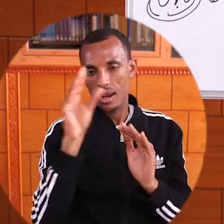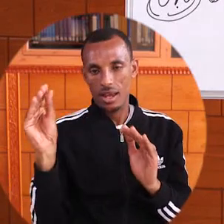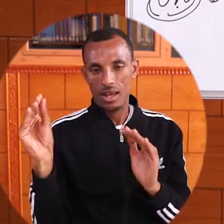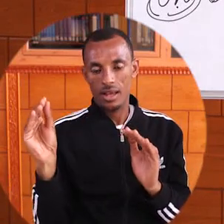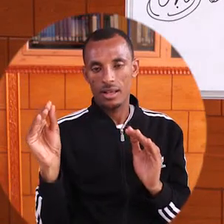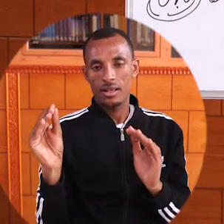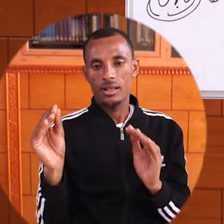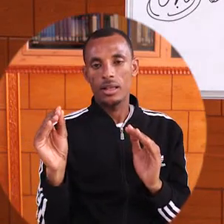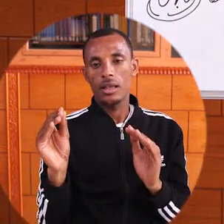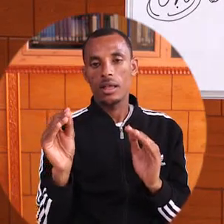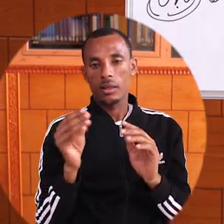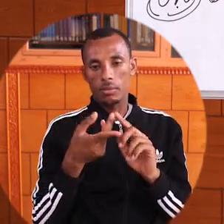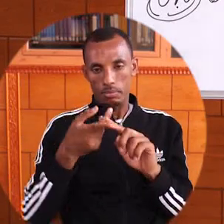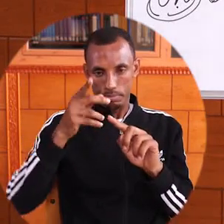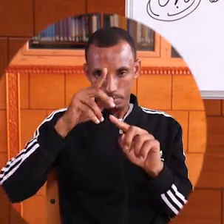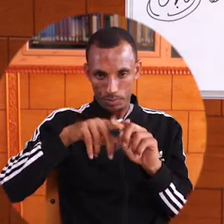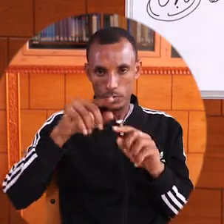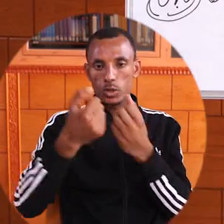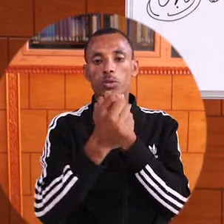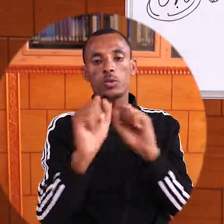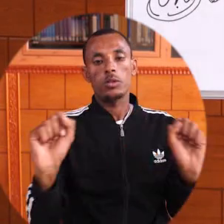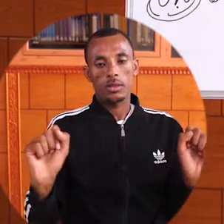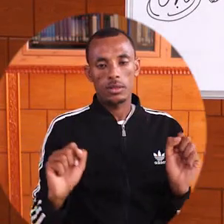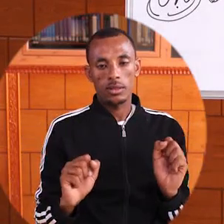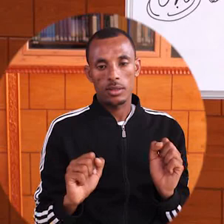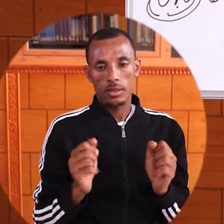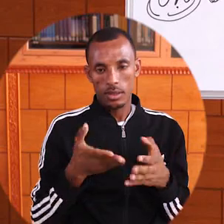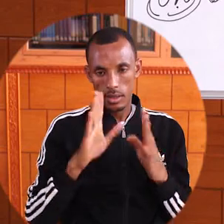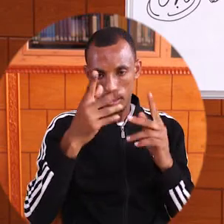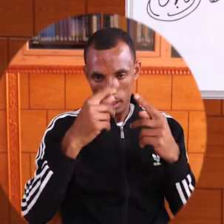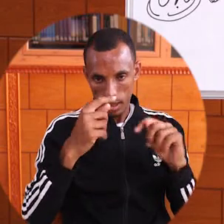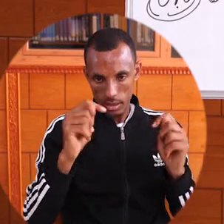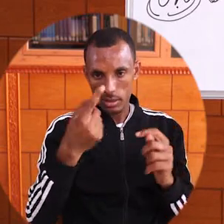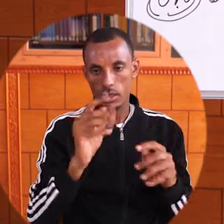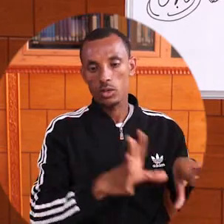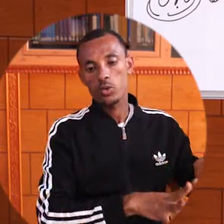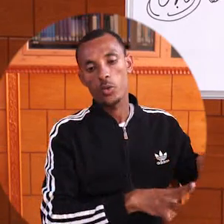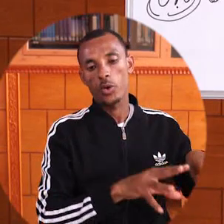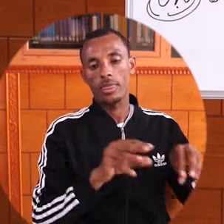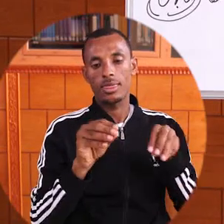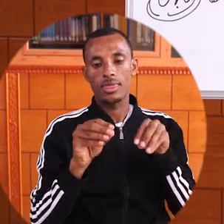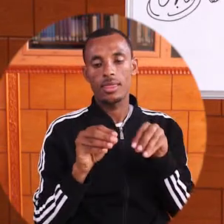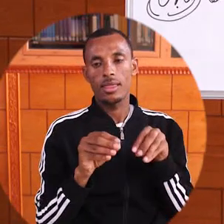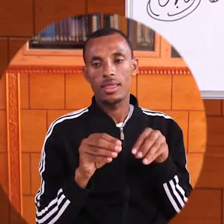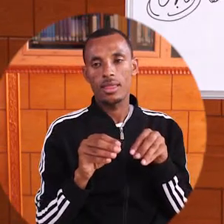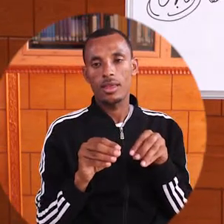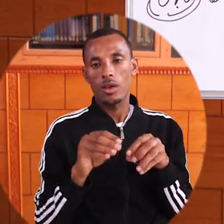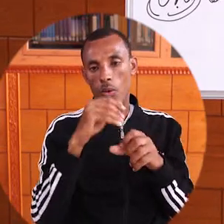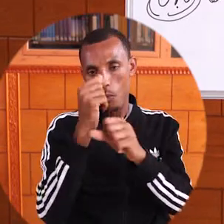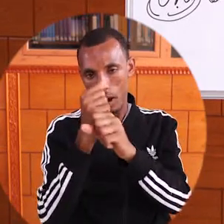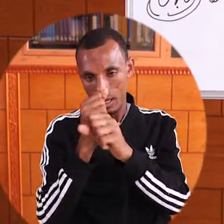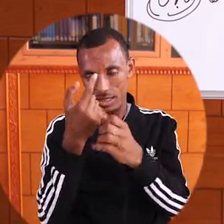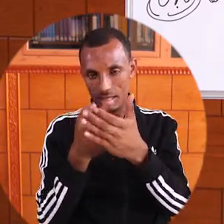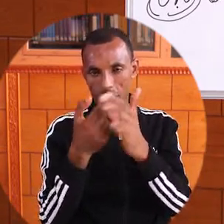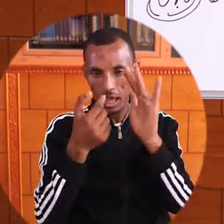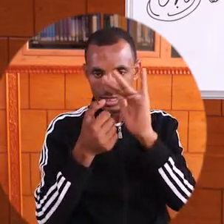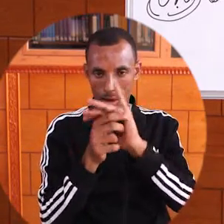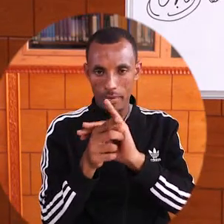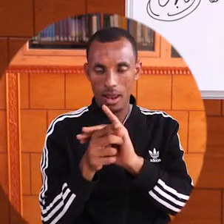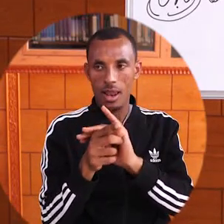back to the solution. So let me try, students, try to work these